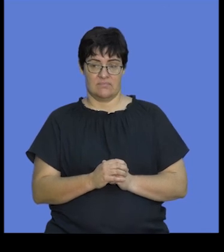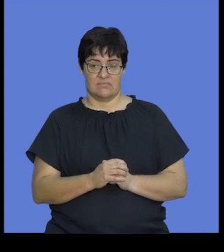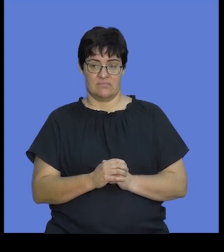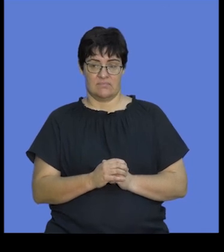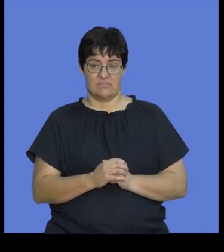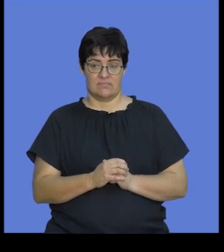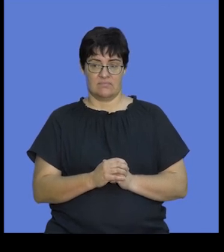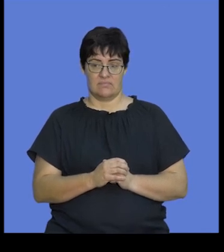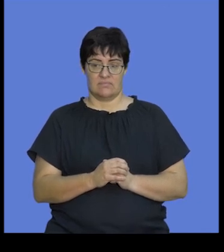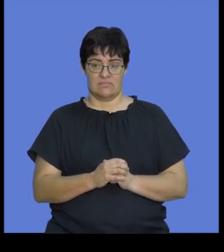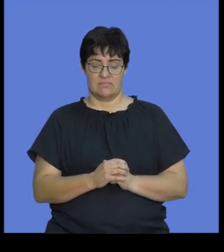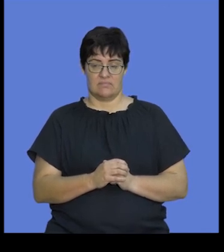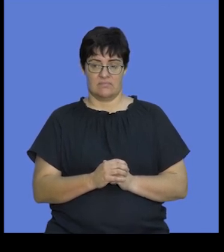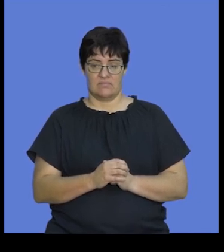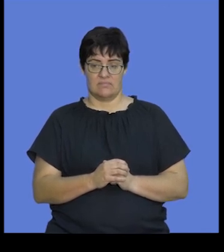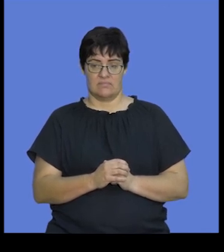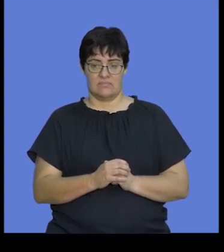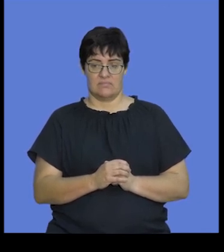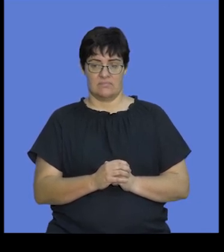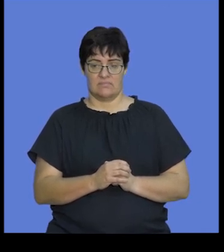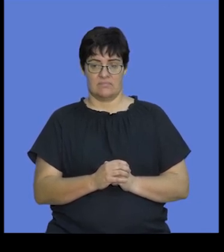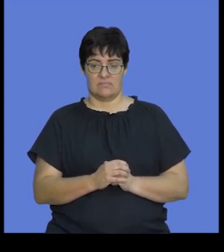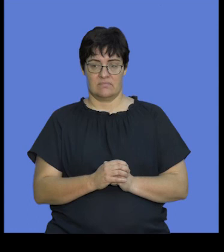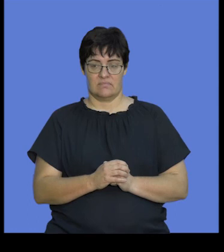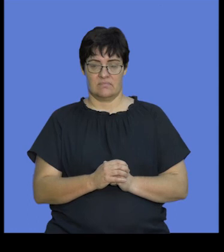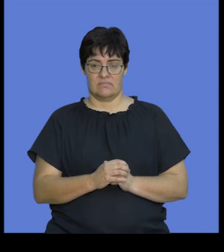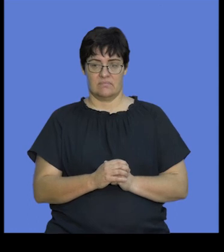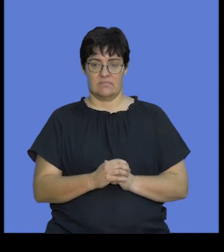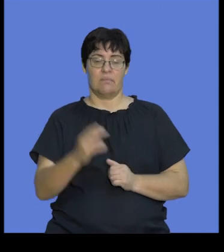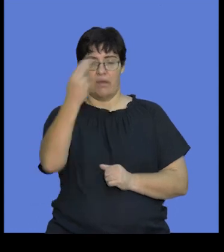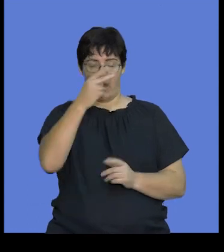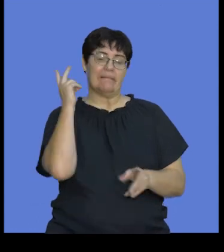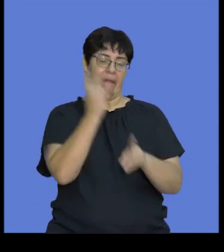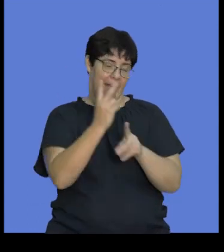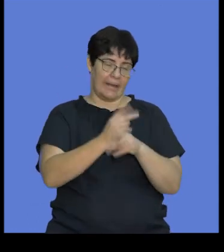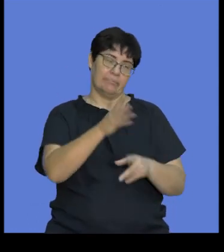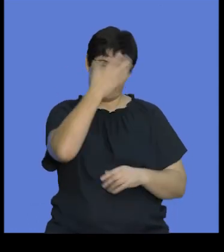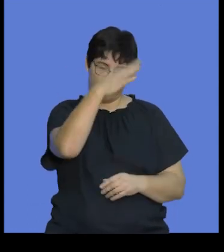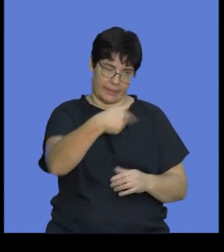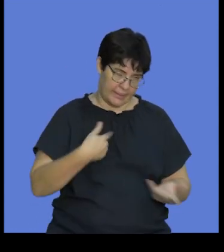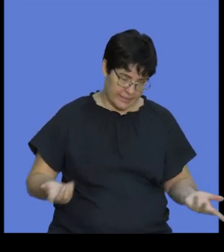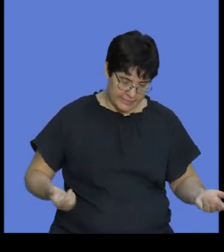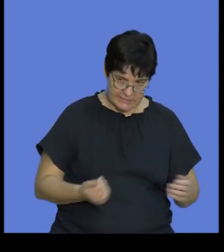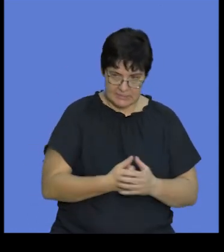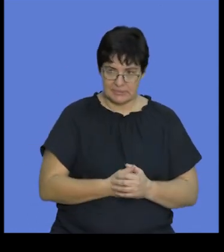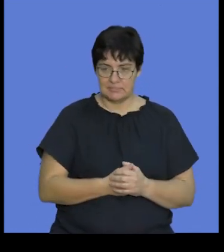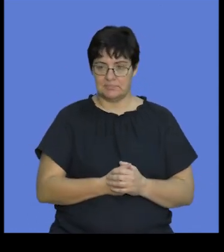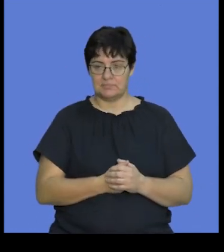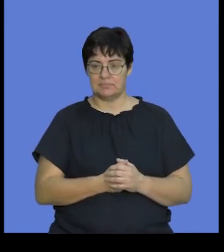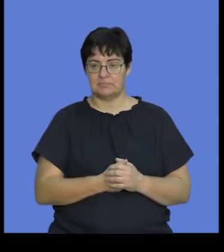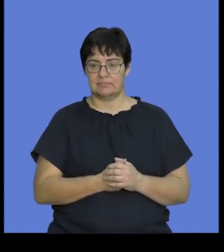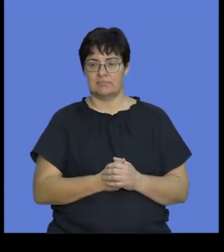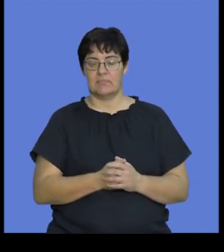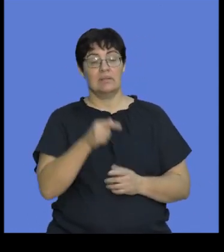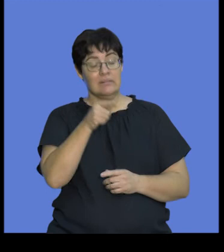Okay, and I don't think I put, yeah. And momentum, because I've written over there again, because, you know,